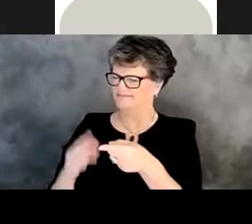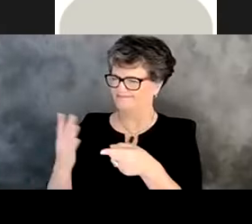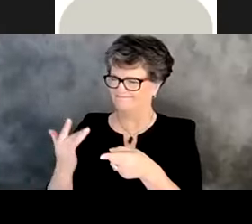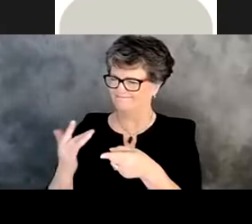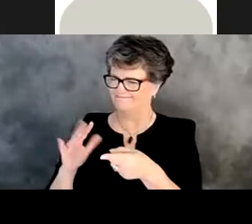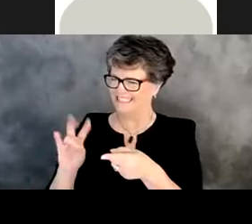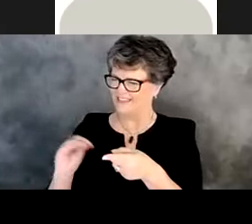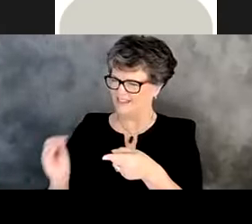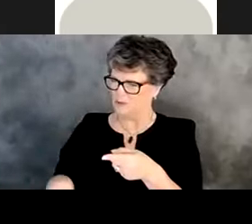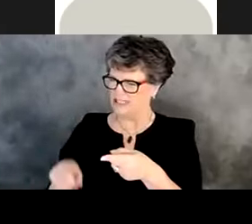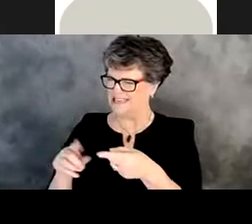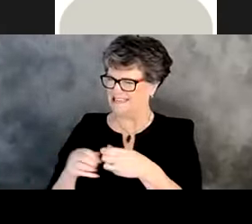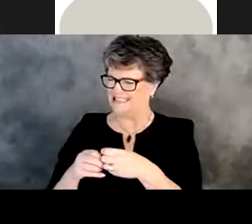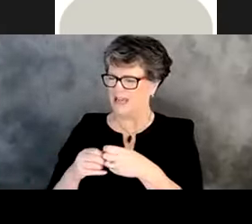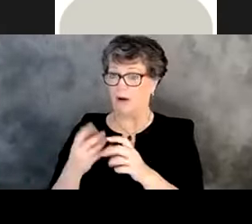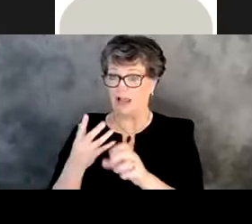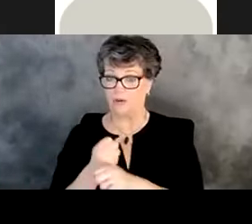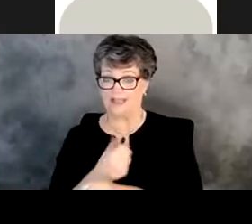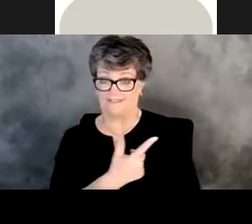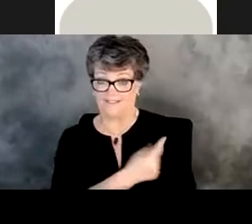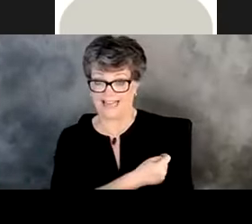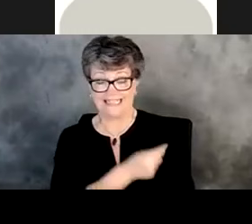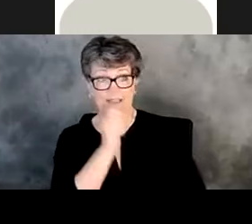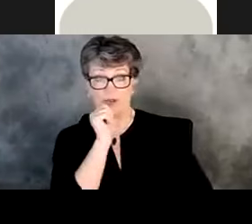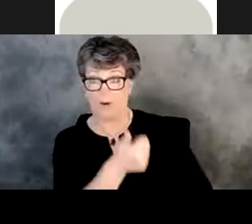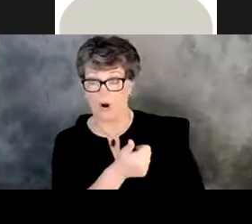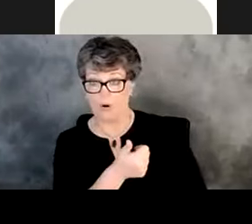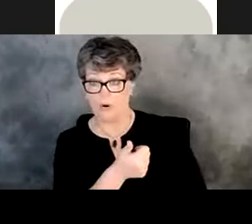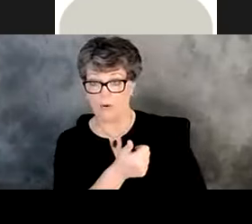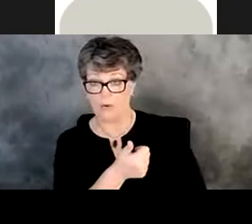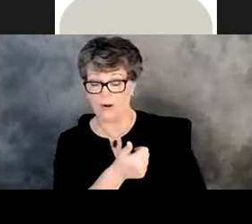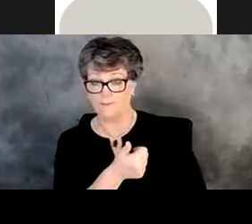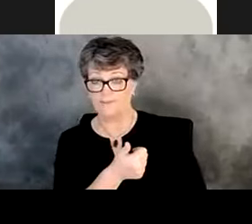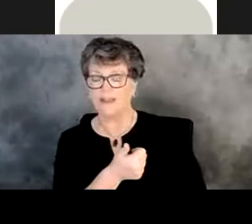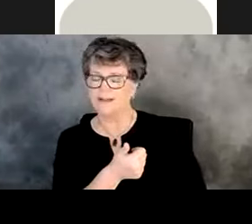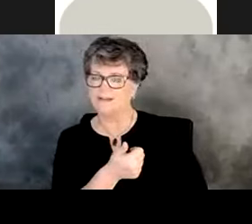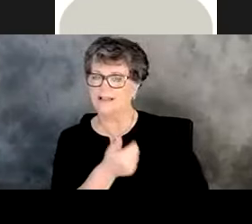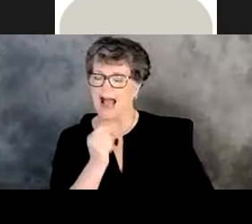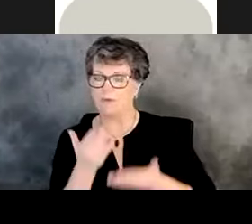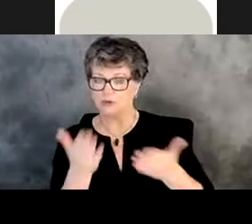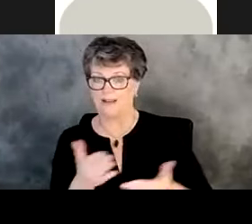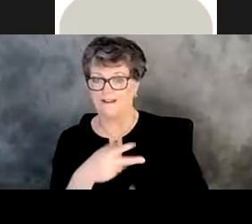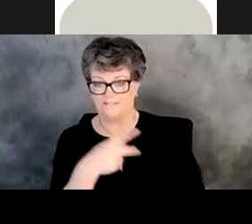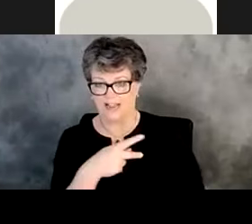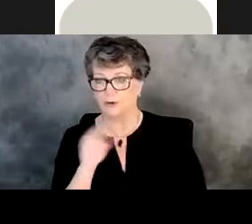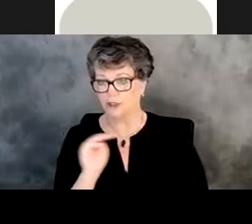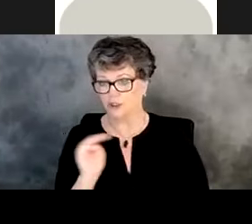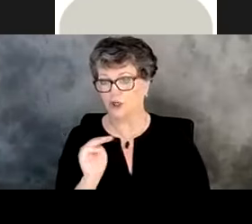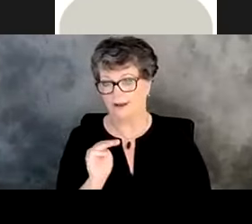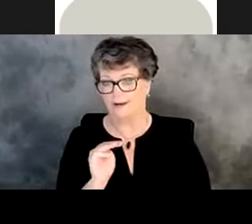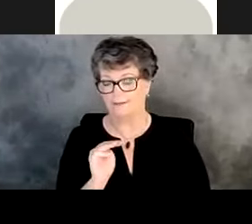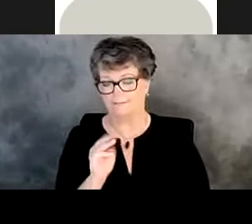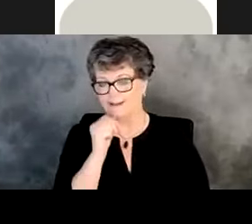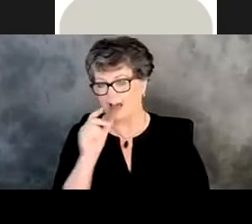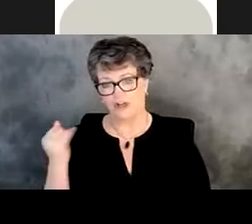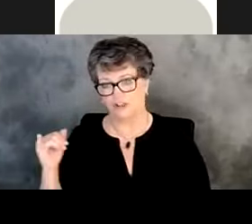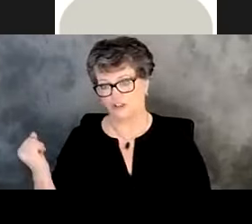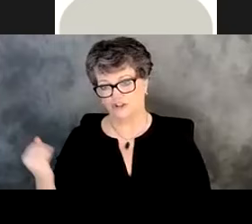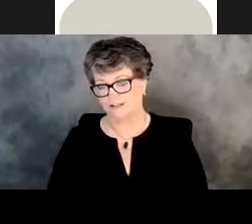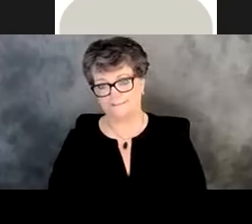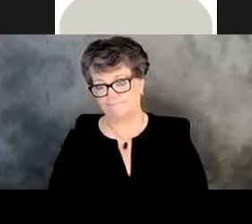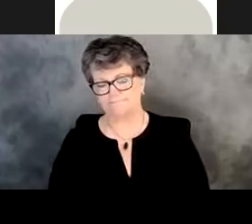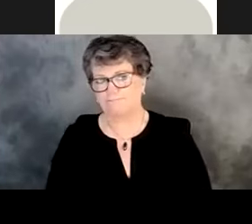if someone's getting a vaccine tomorrow, I definitely would say Pfizer or Moderna rather than Johnson & Johnson,